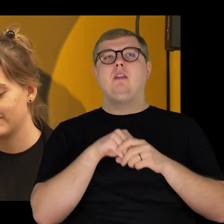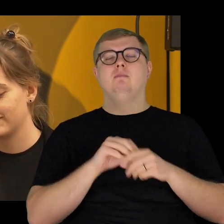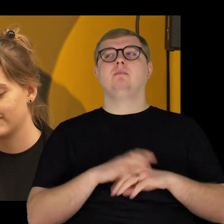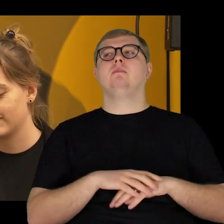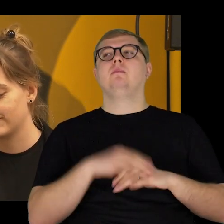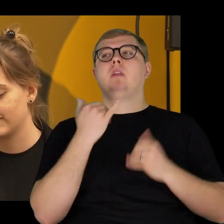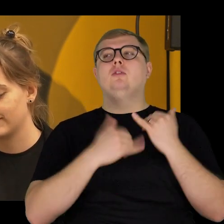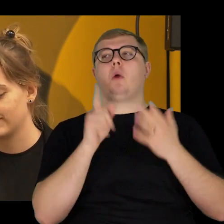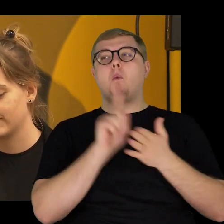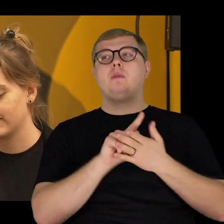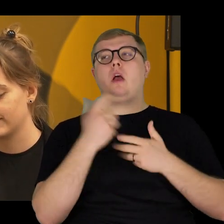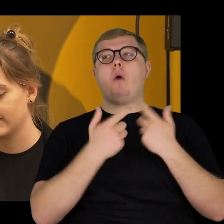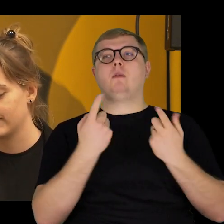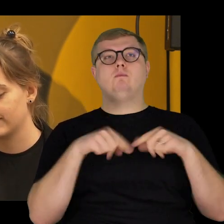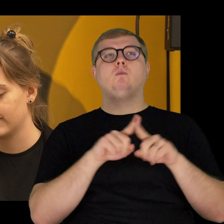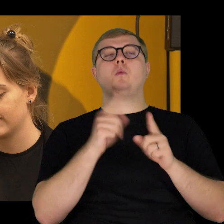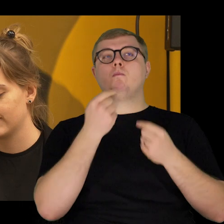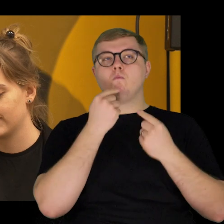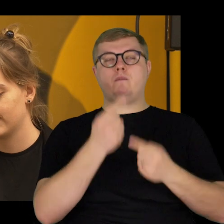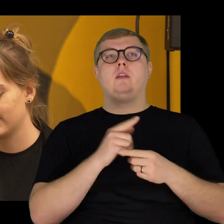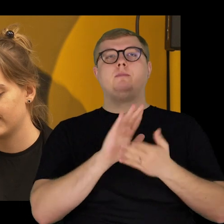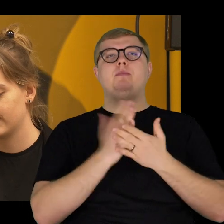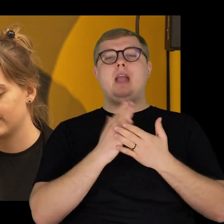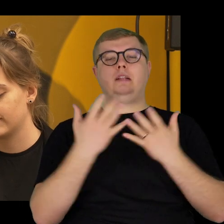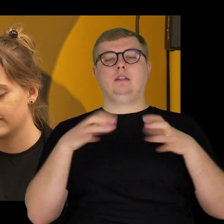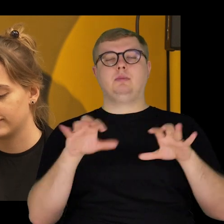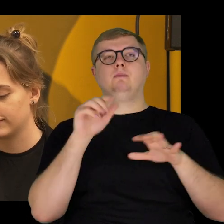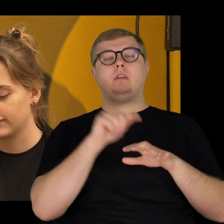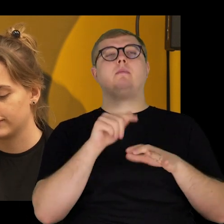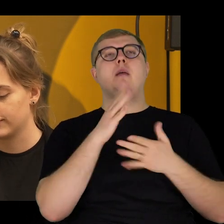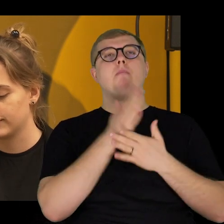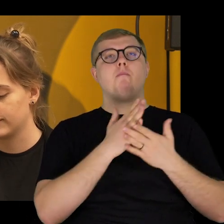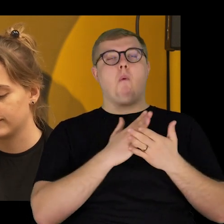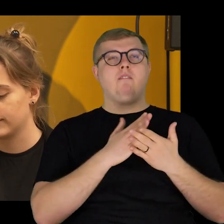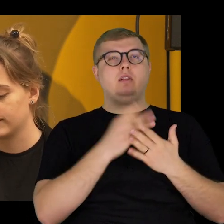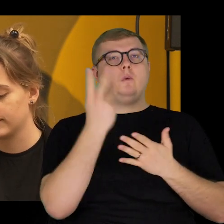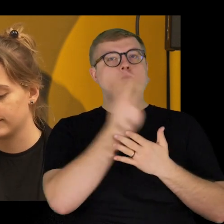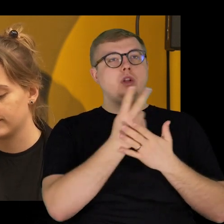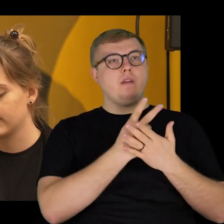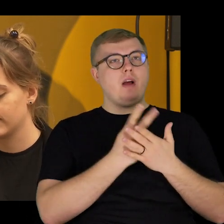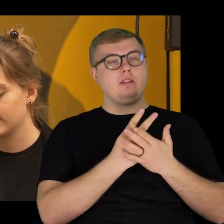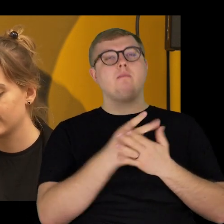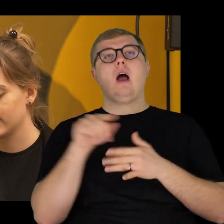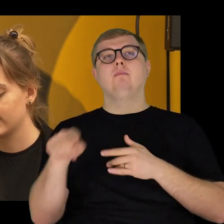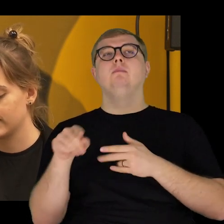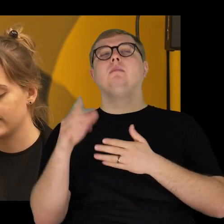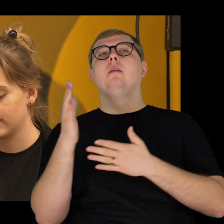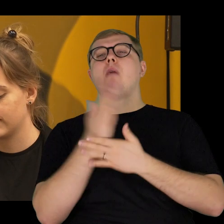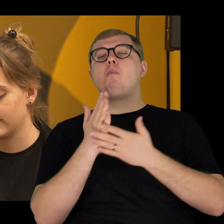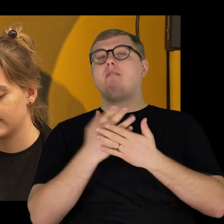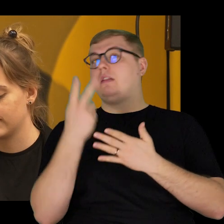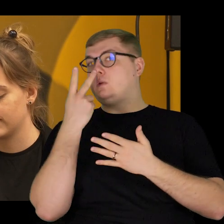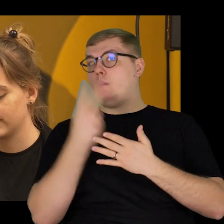you can do this distinction between a mapping to read or a mapping to see.